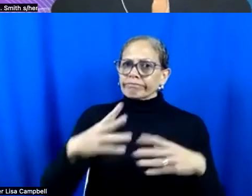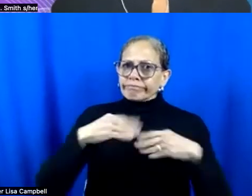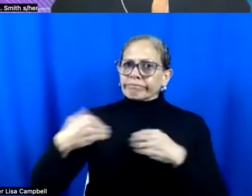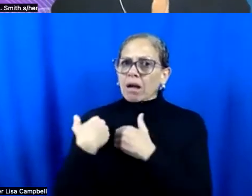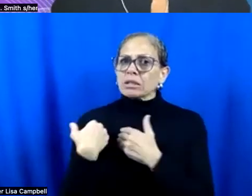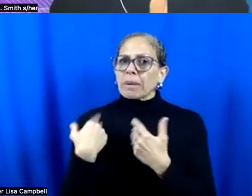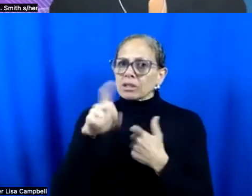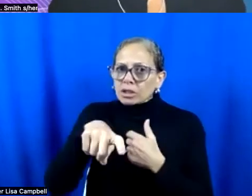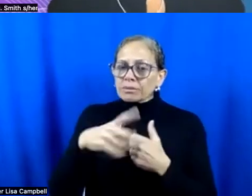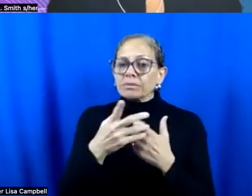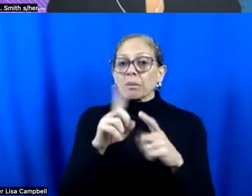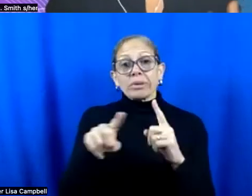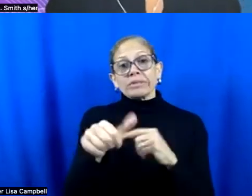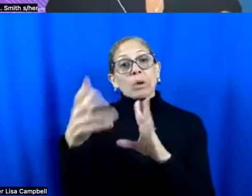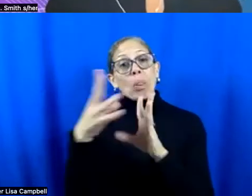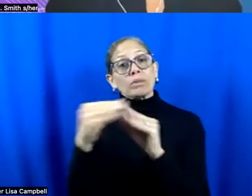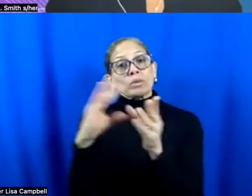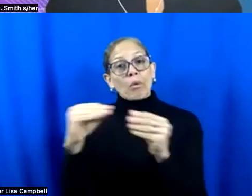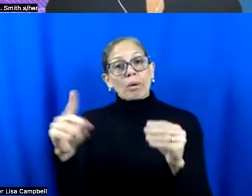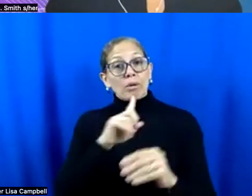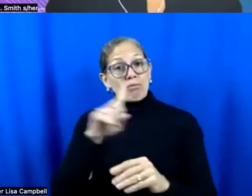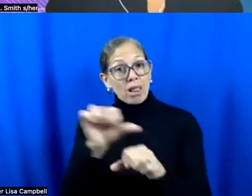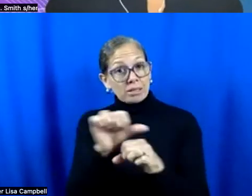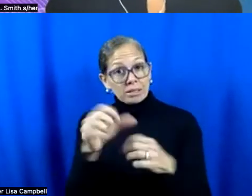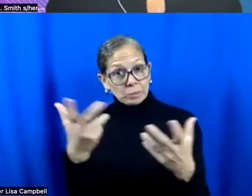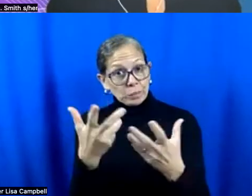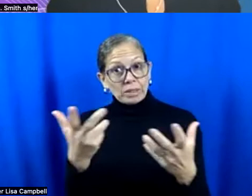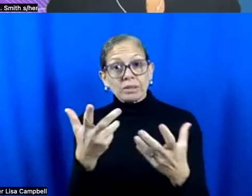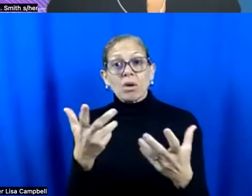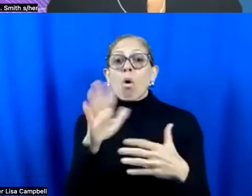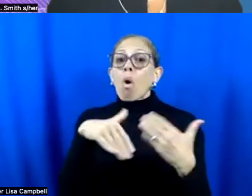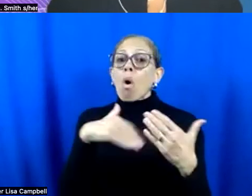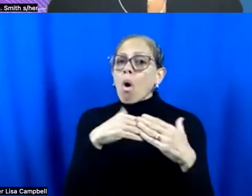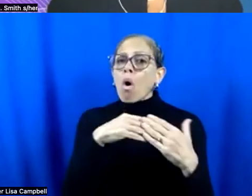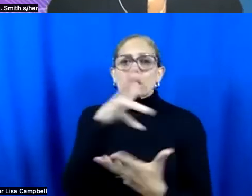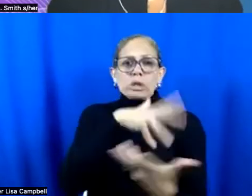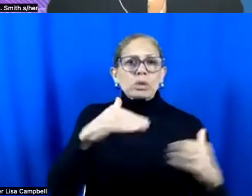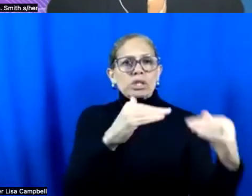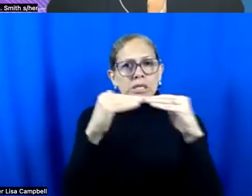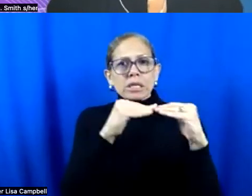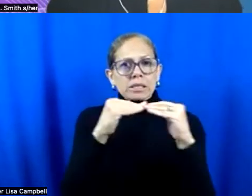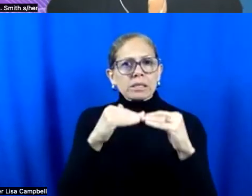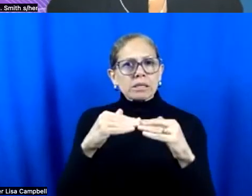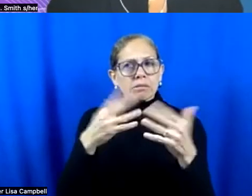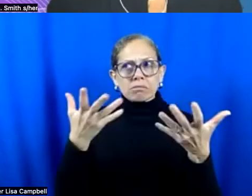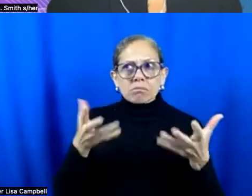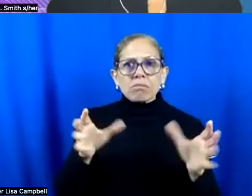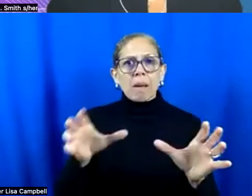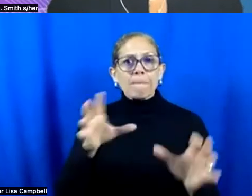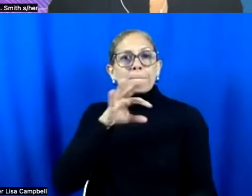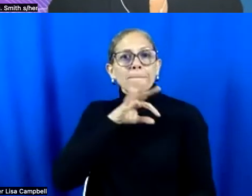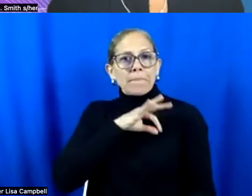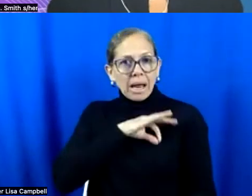but that's another story. The reality is that all social justice efforts benefits when